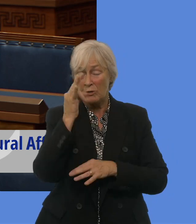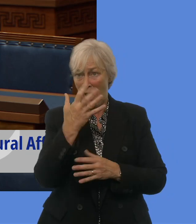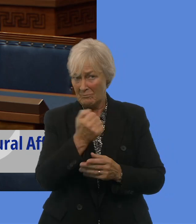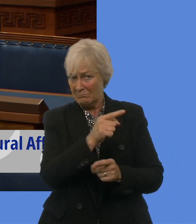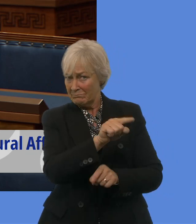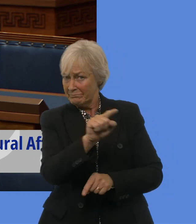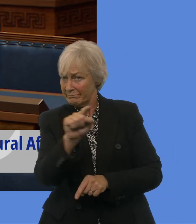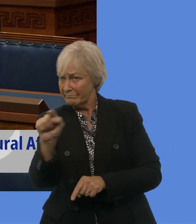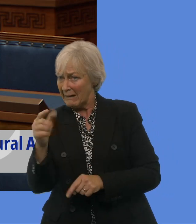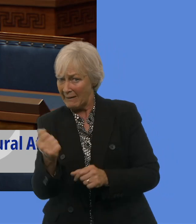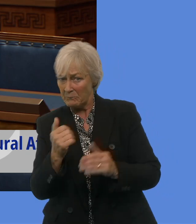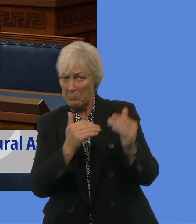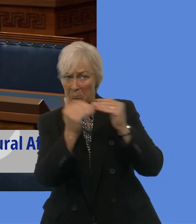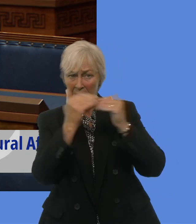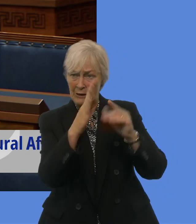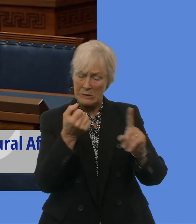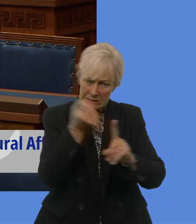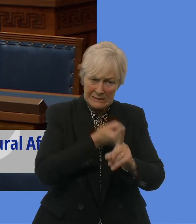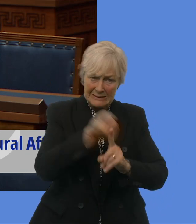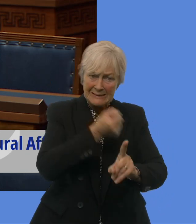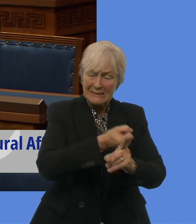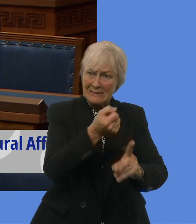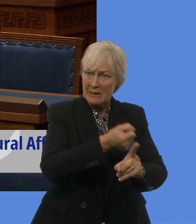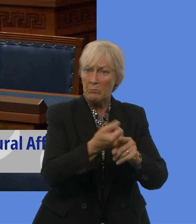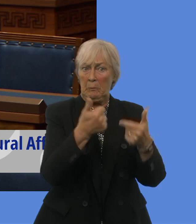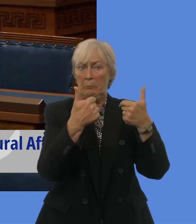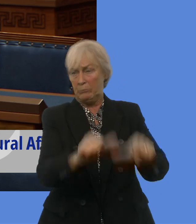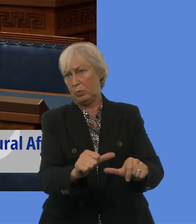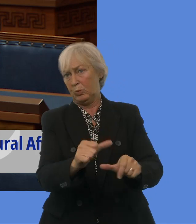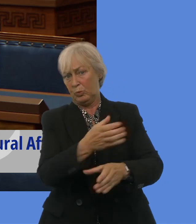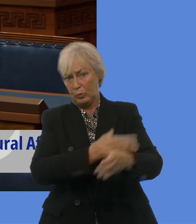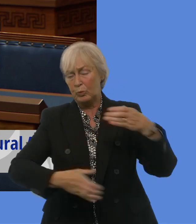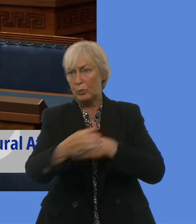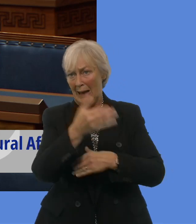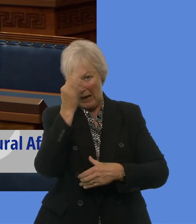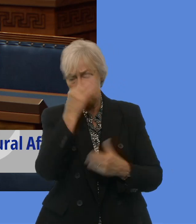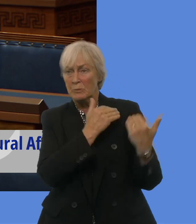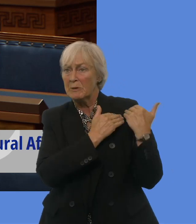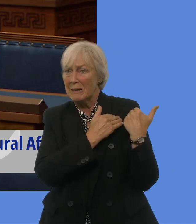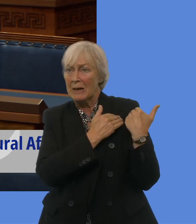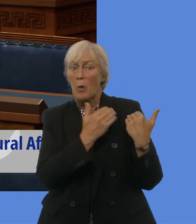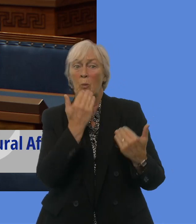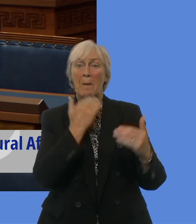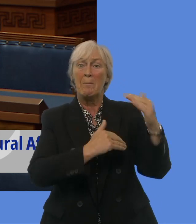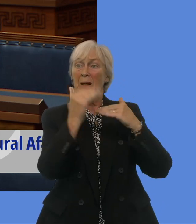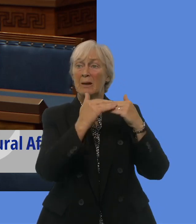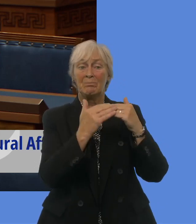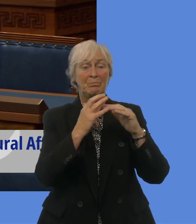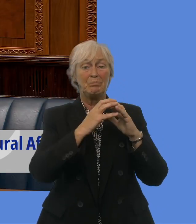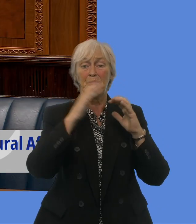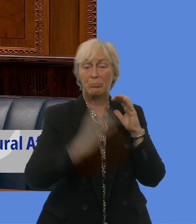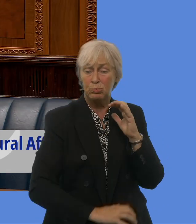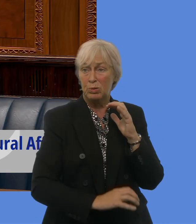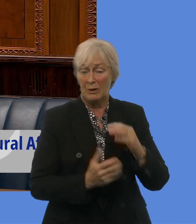sort of had to, lobby for action to be taken, but we got it taken, and it requires perseverance around this. But once the building's gone, it's gone. We've